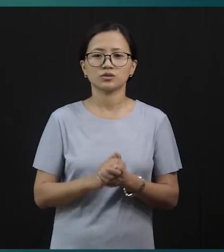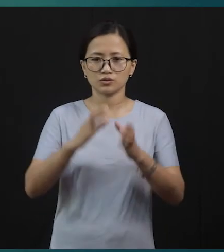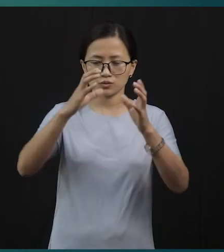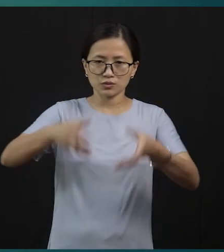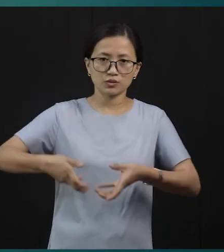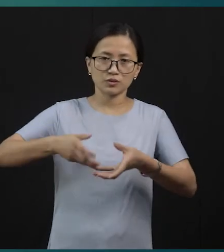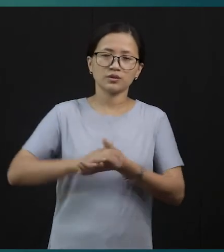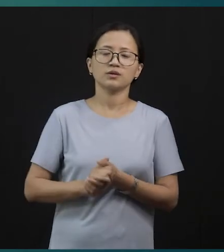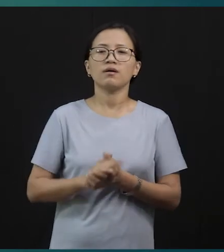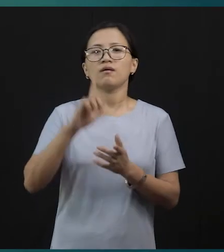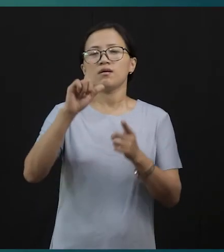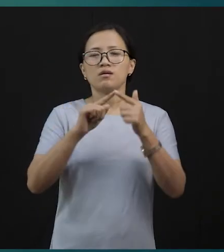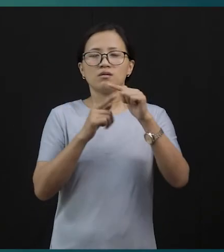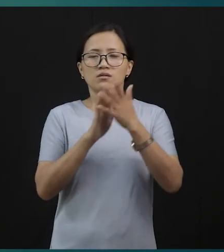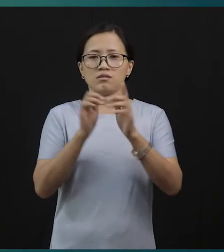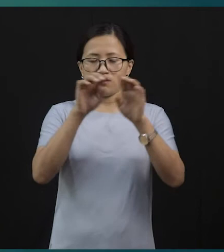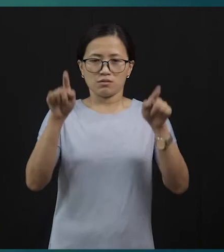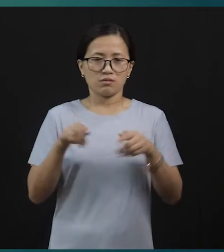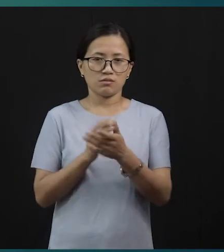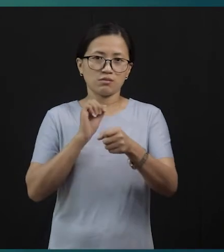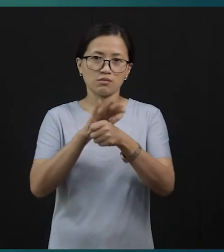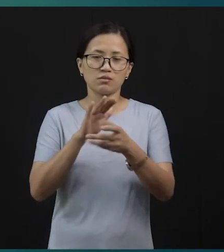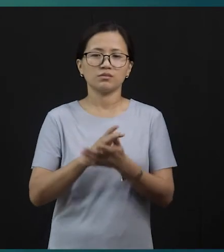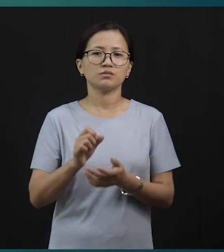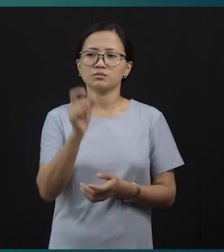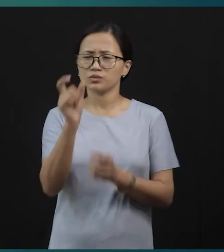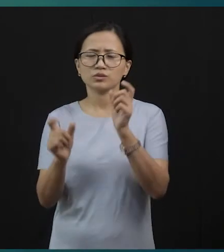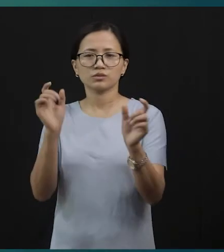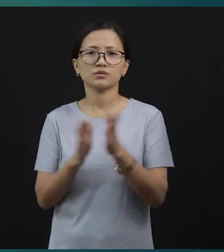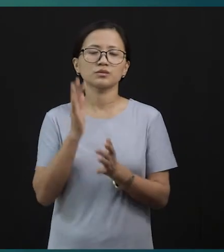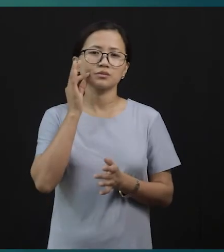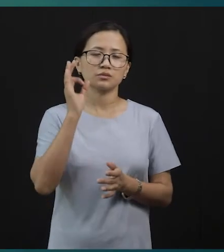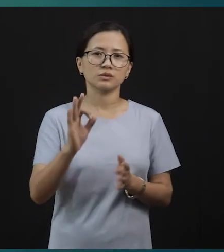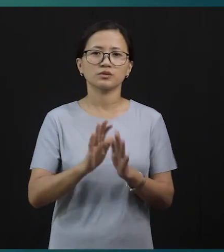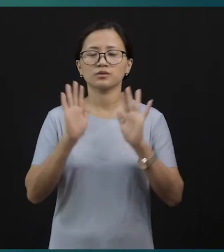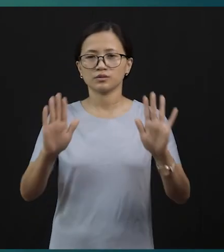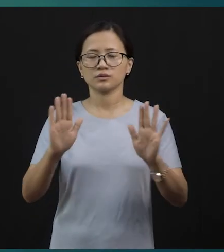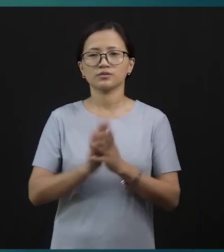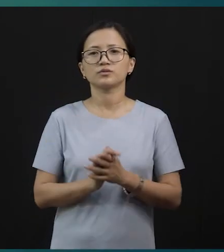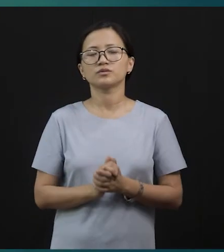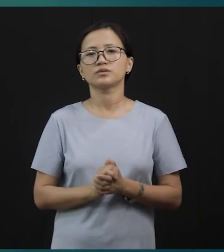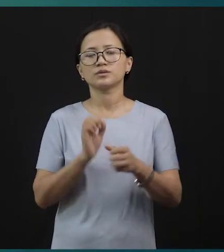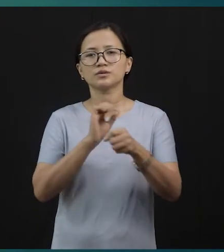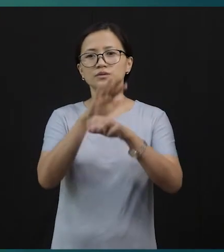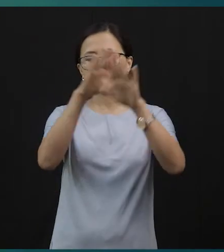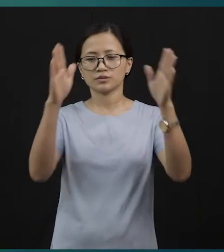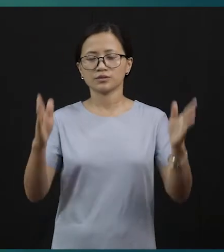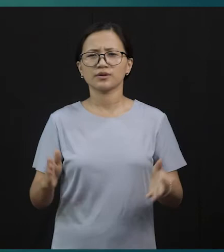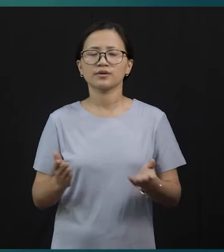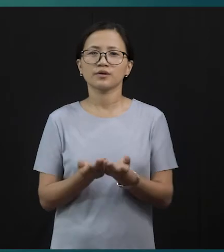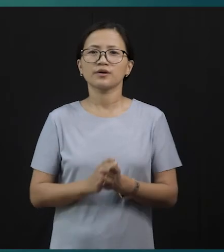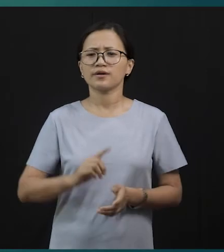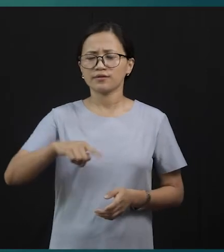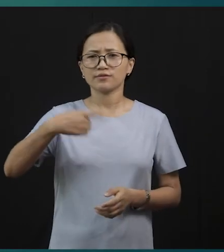letterbox, and from there, people got to know the importance of having a letterbox. Every sailor will come and